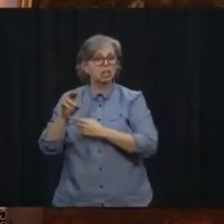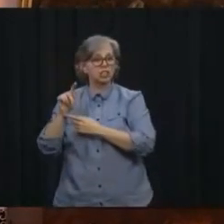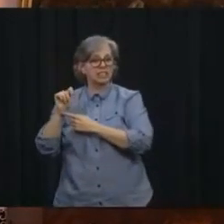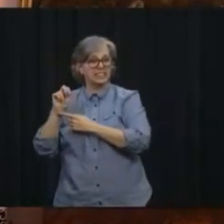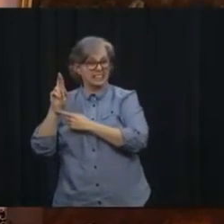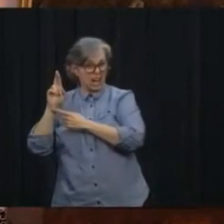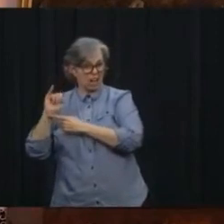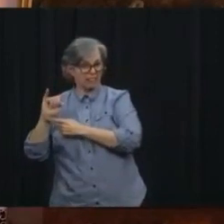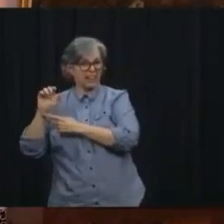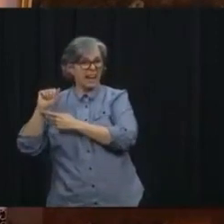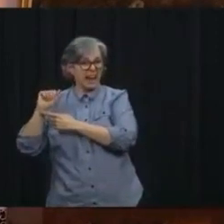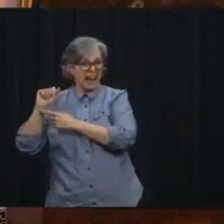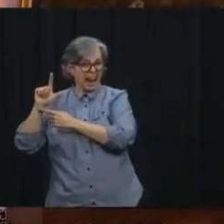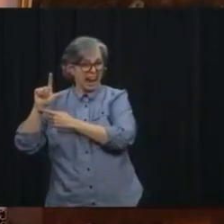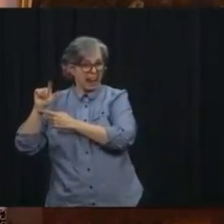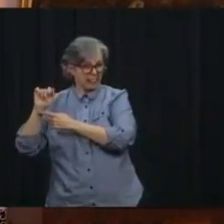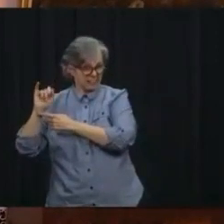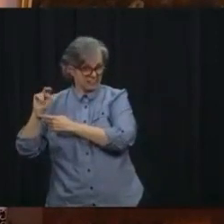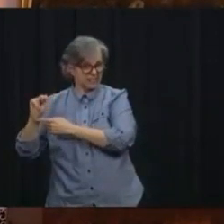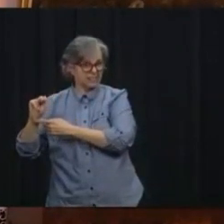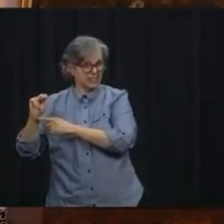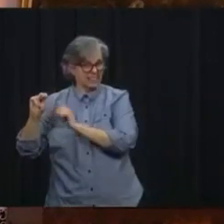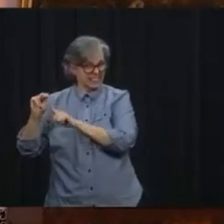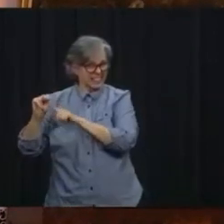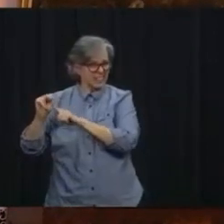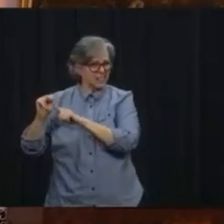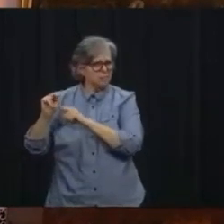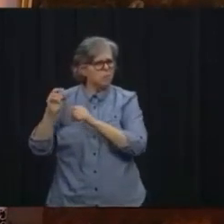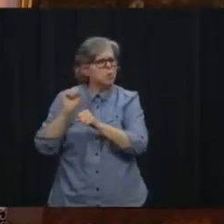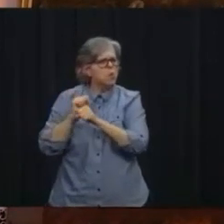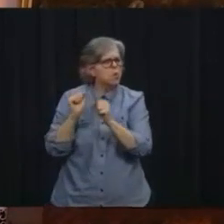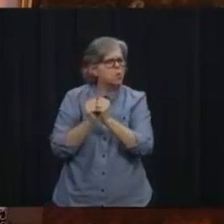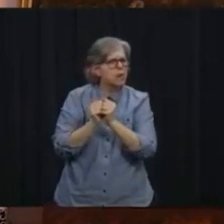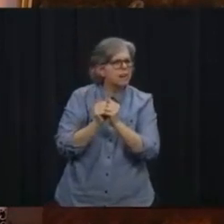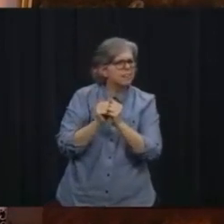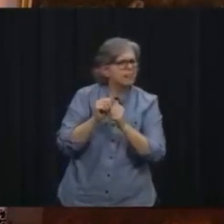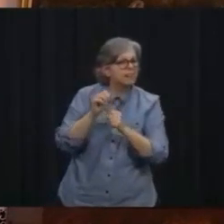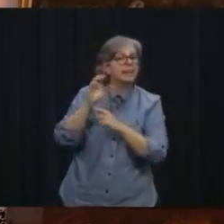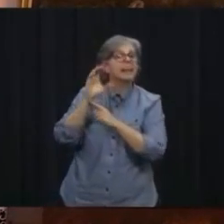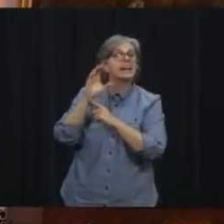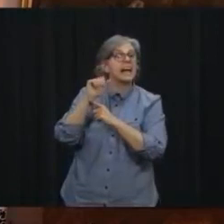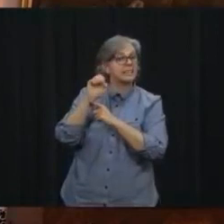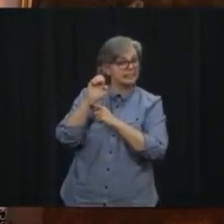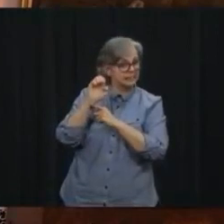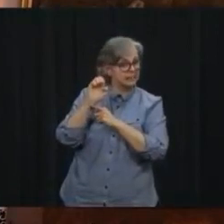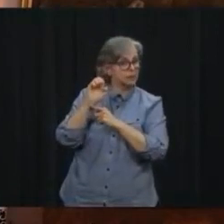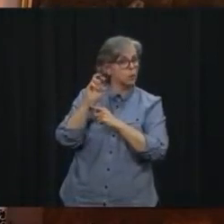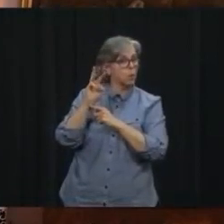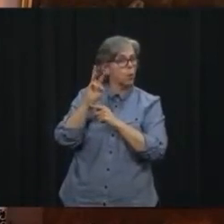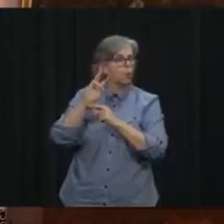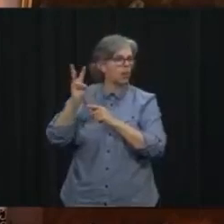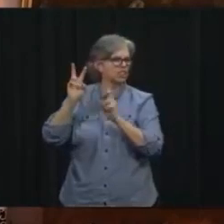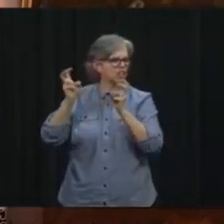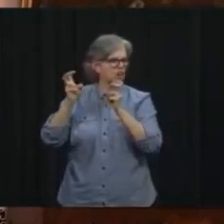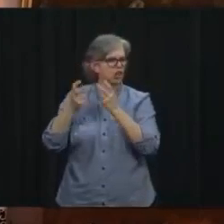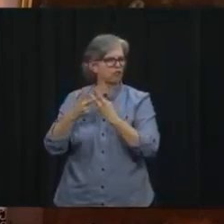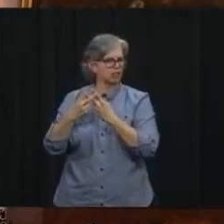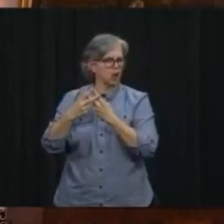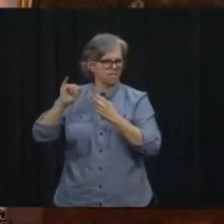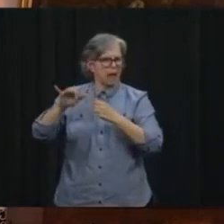I am in a war zone, I'm going to war, and I'm coming back home and wondering why everybody at home doesn't see what I see, because you can't see